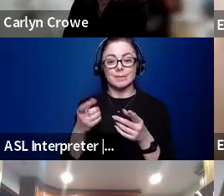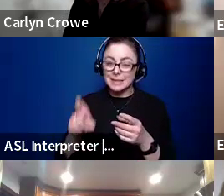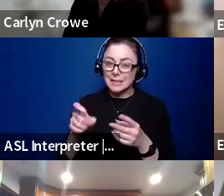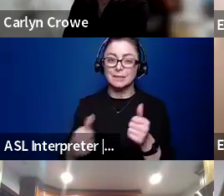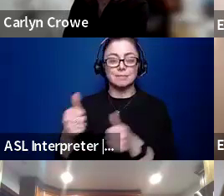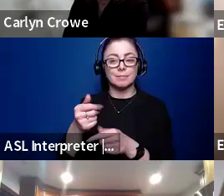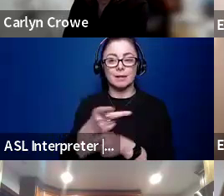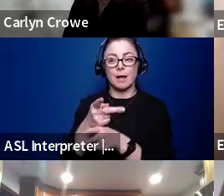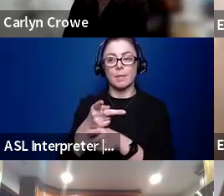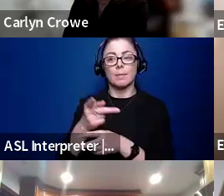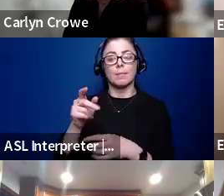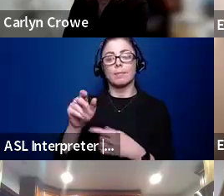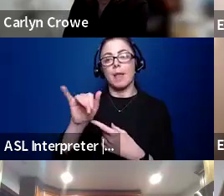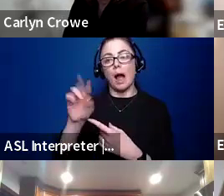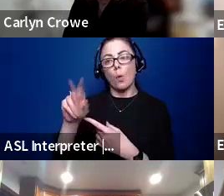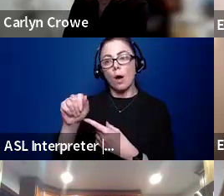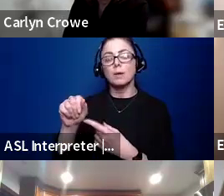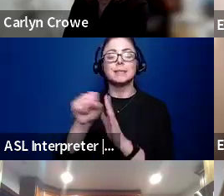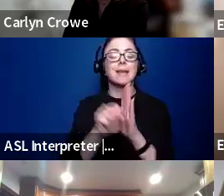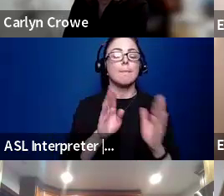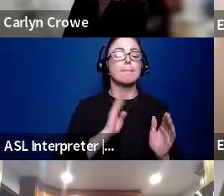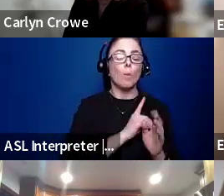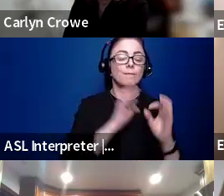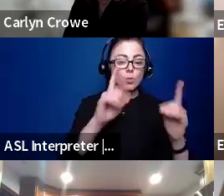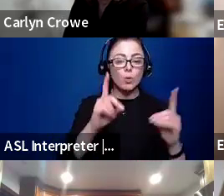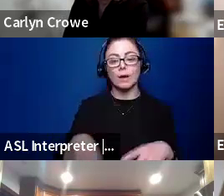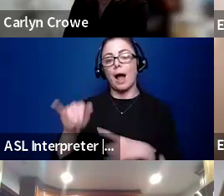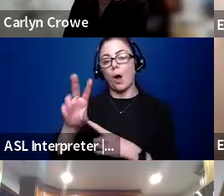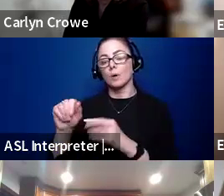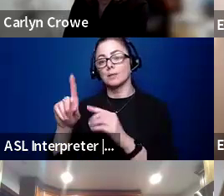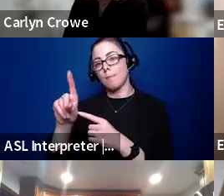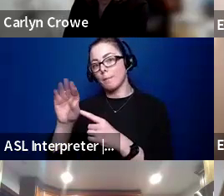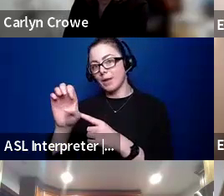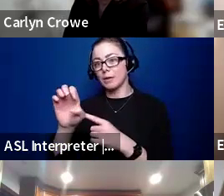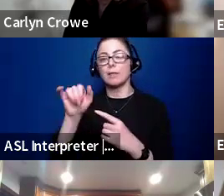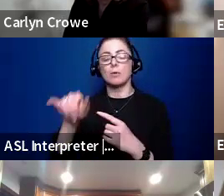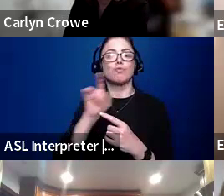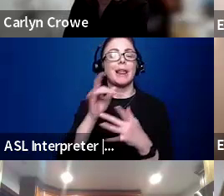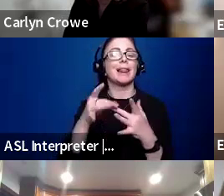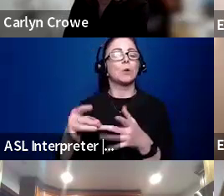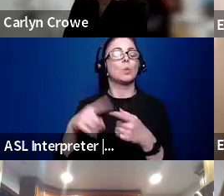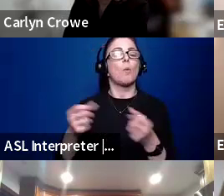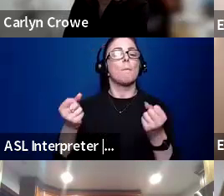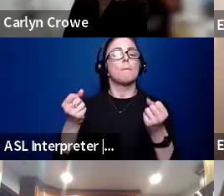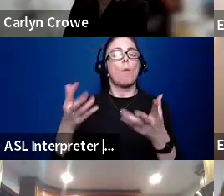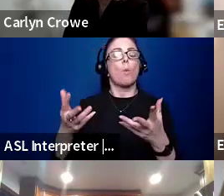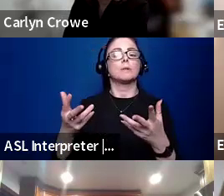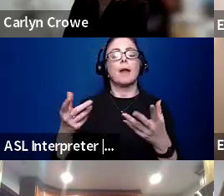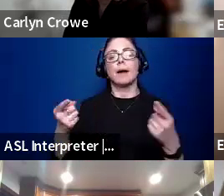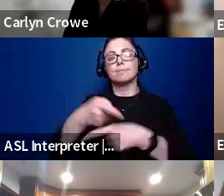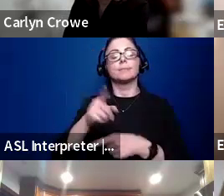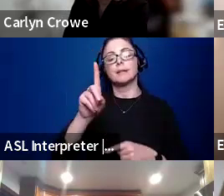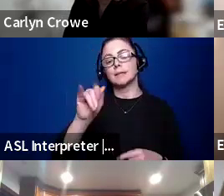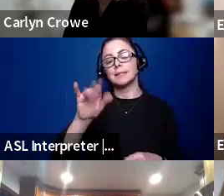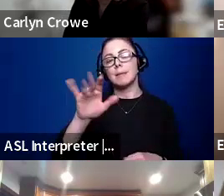Iowa Department of Education and the Iowa State Board of Education, and has led really to a multidisciplinary approach, which